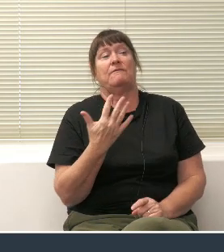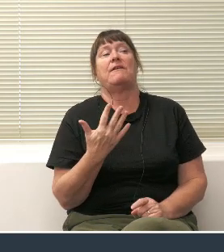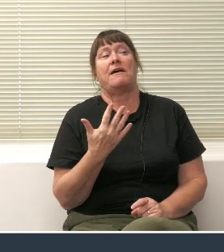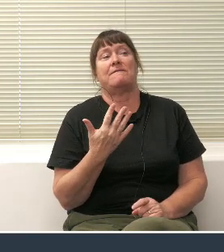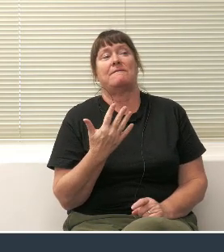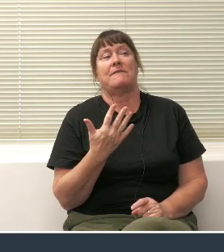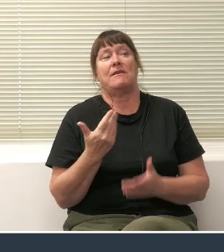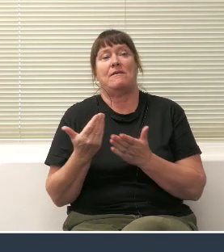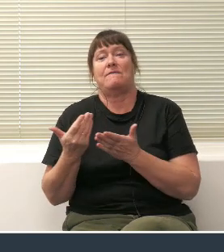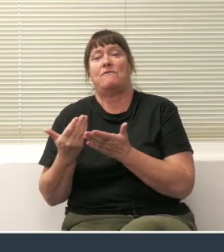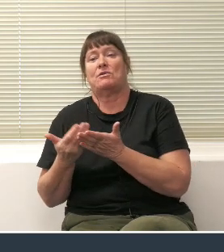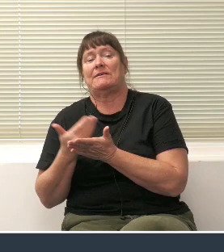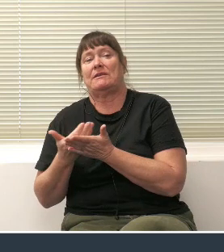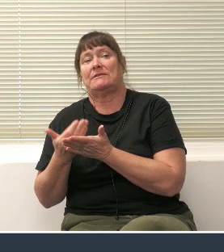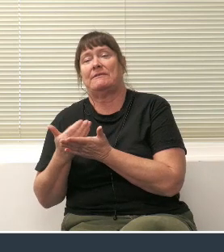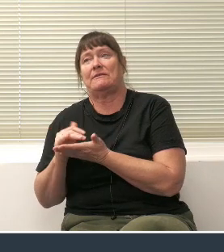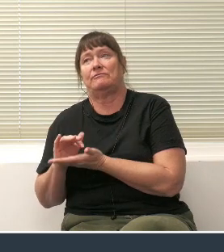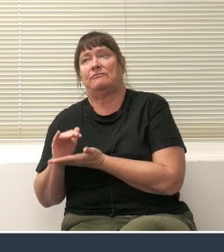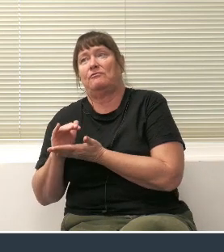for the rainy day?